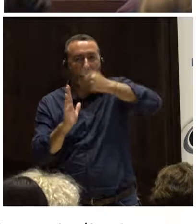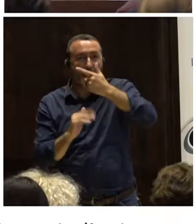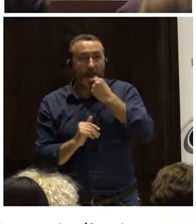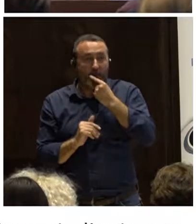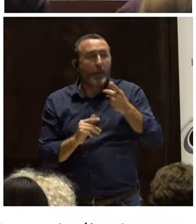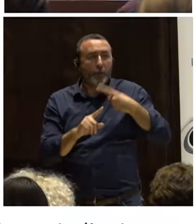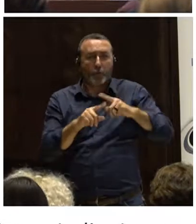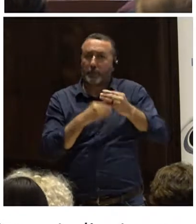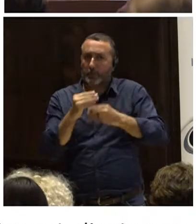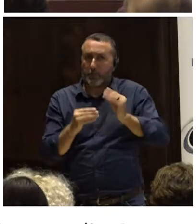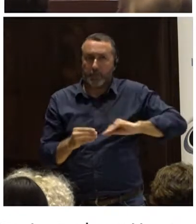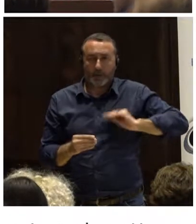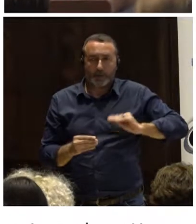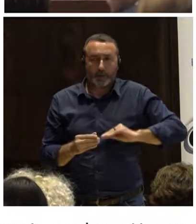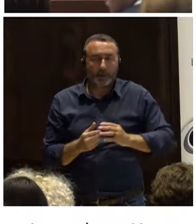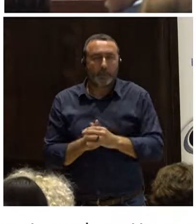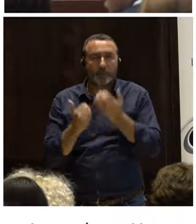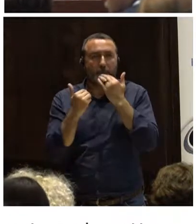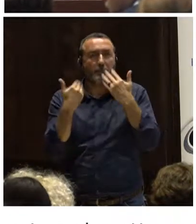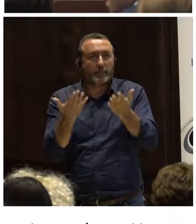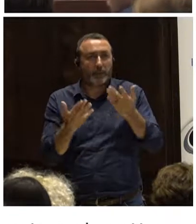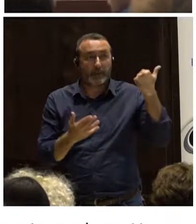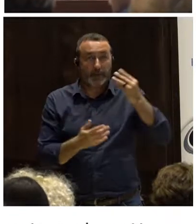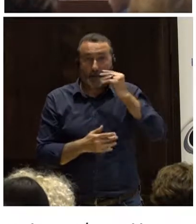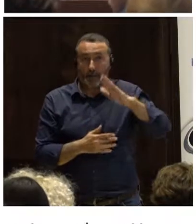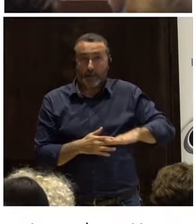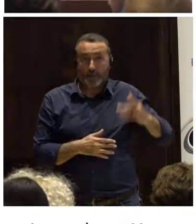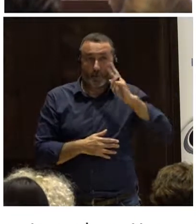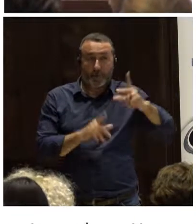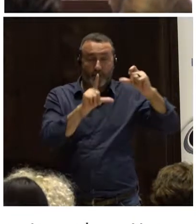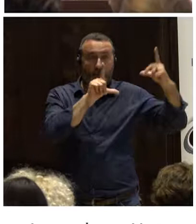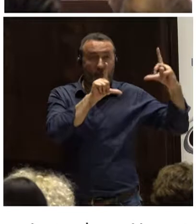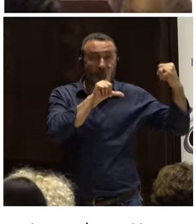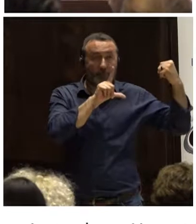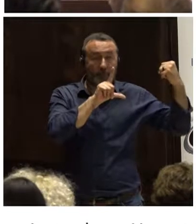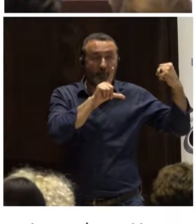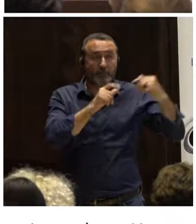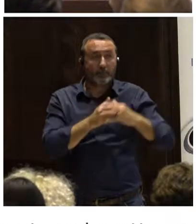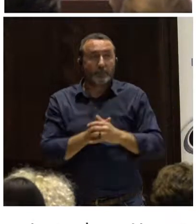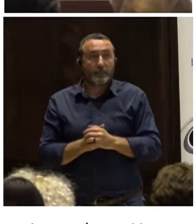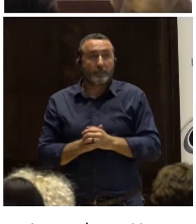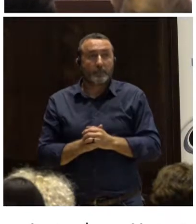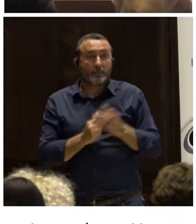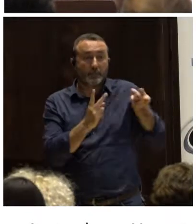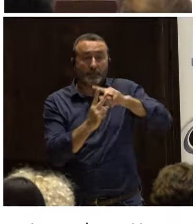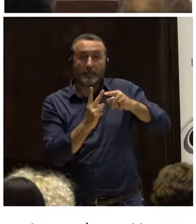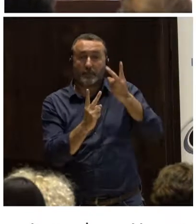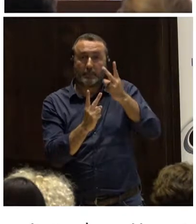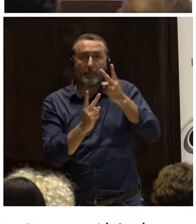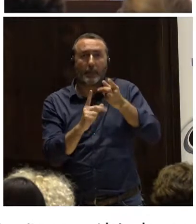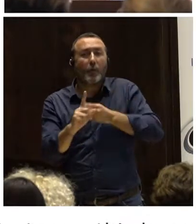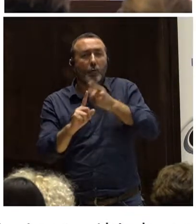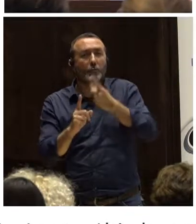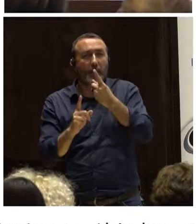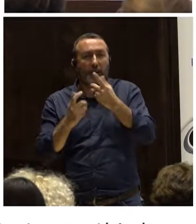instance, this boy on the left, well, both of them are using 2 switches, one on each side of their head. The boy on the